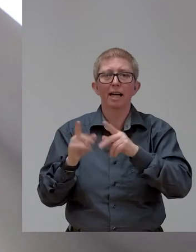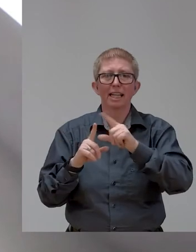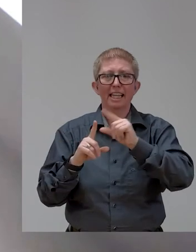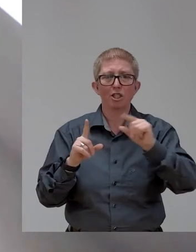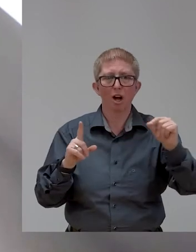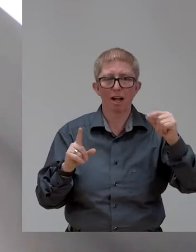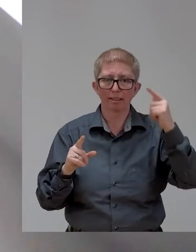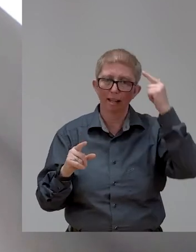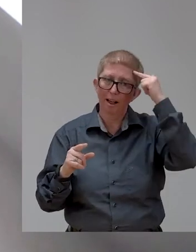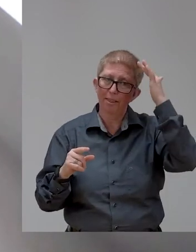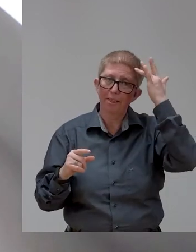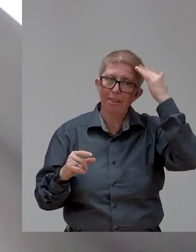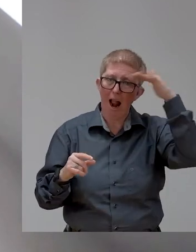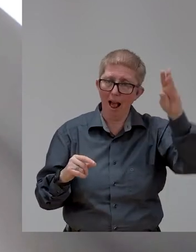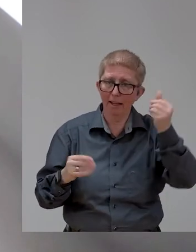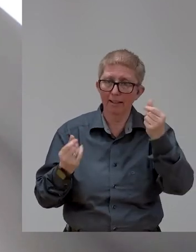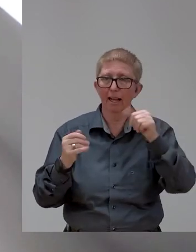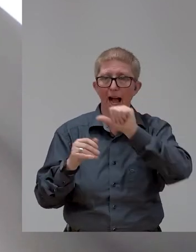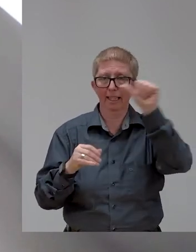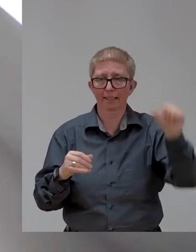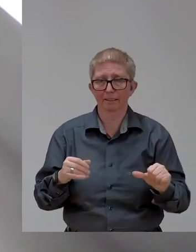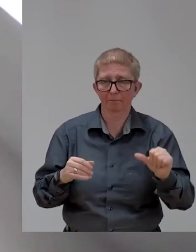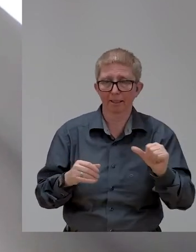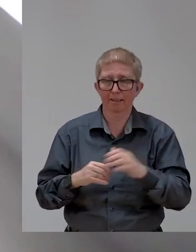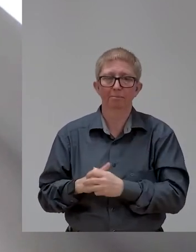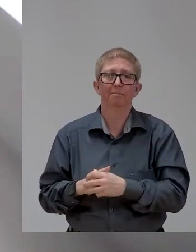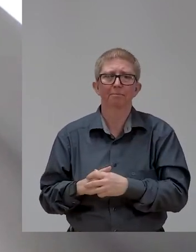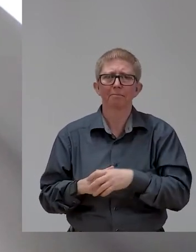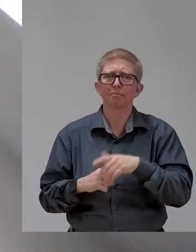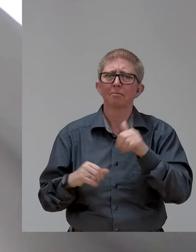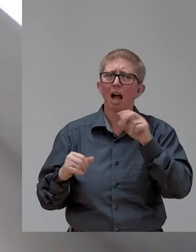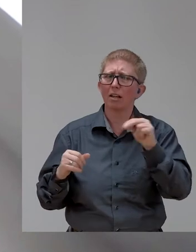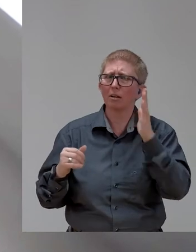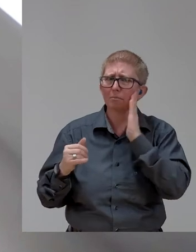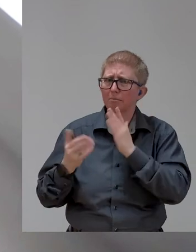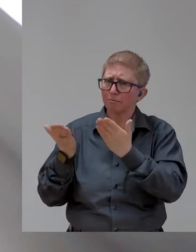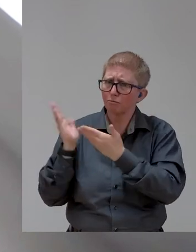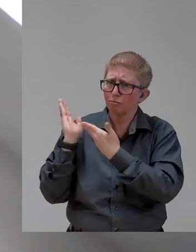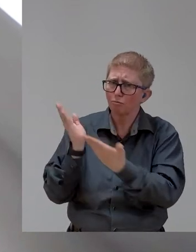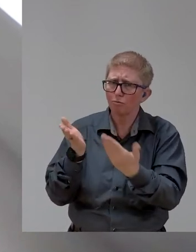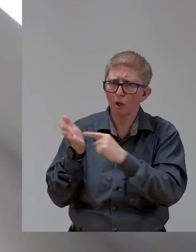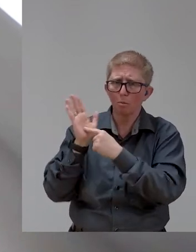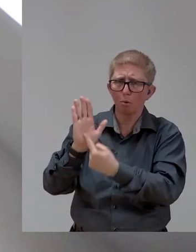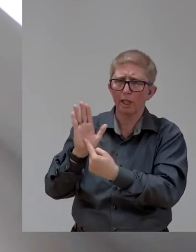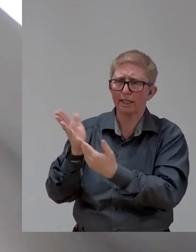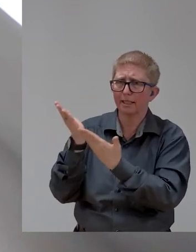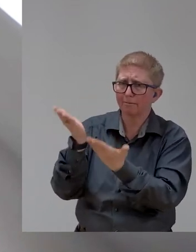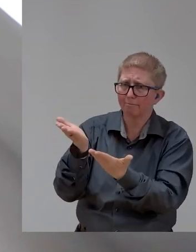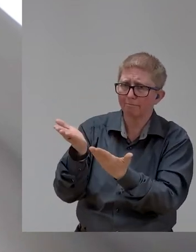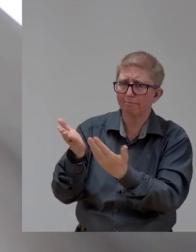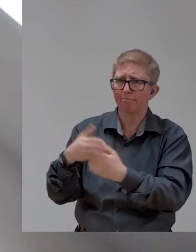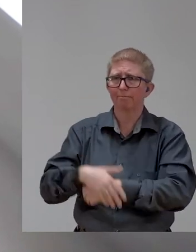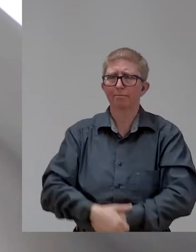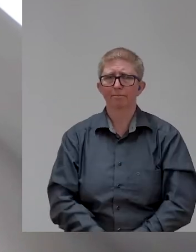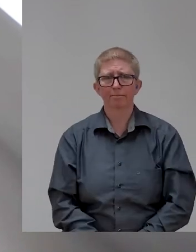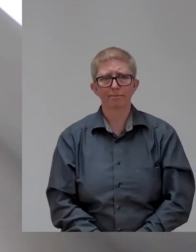like to give the floor to Anna, and I know she has the presentation also to show to us. Over to you, Anna. Thank you,